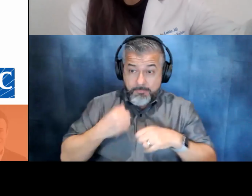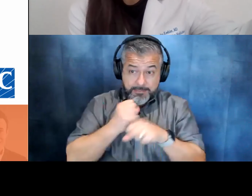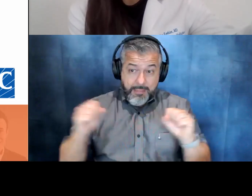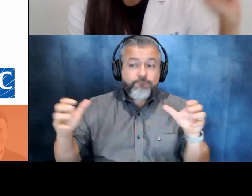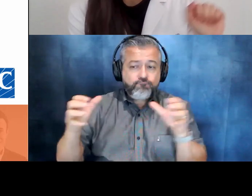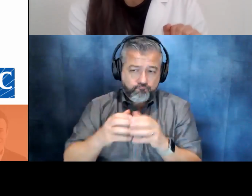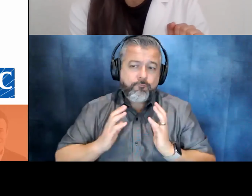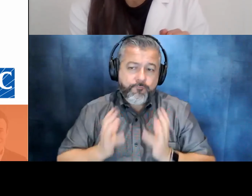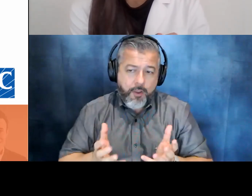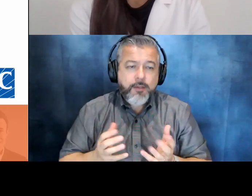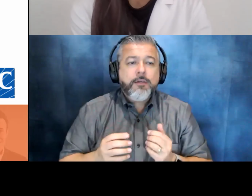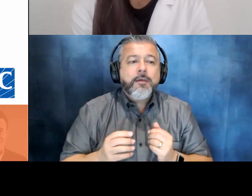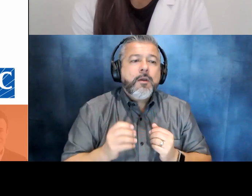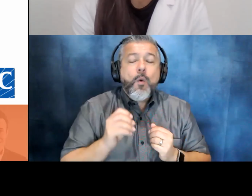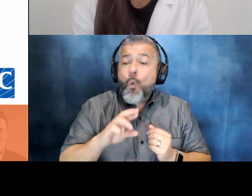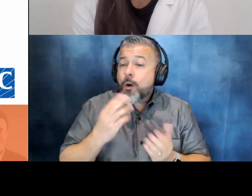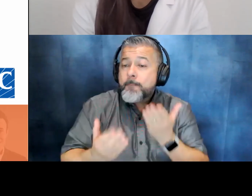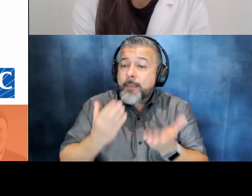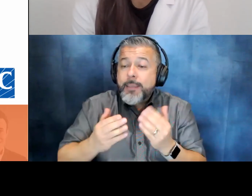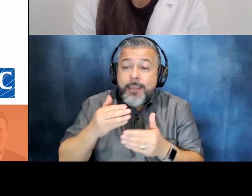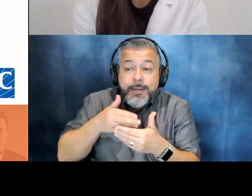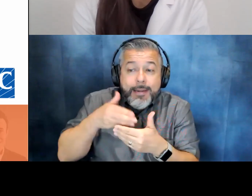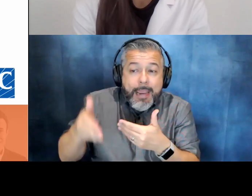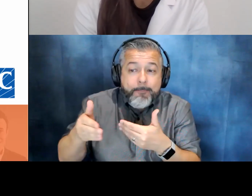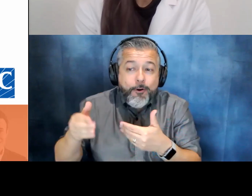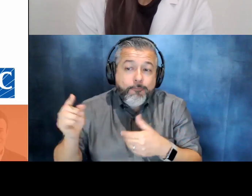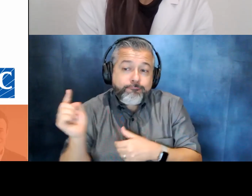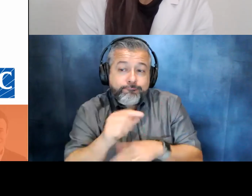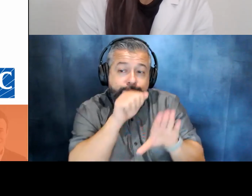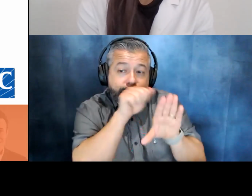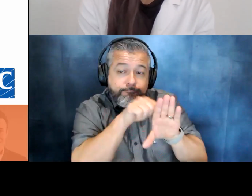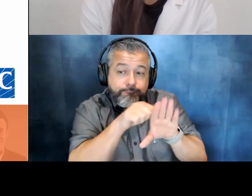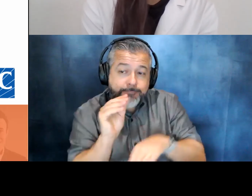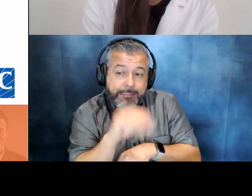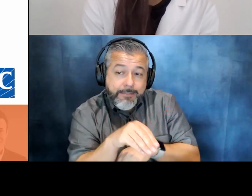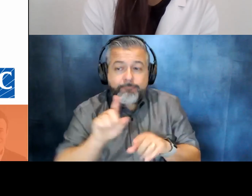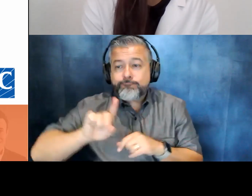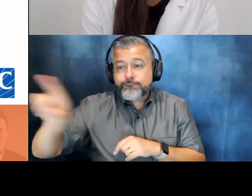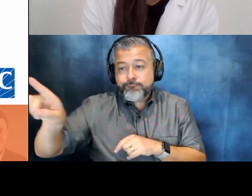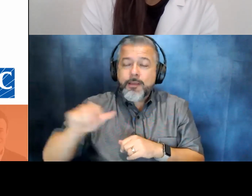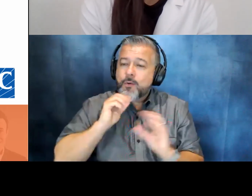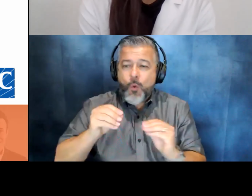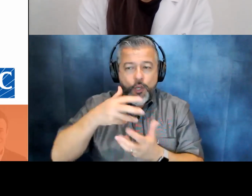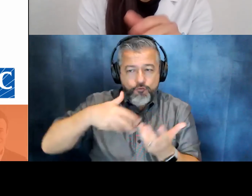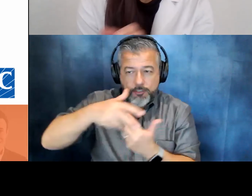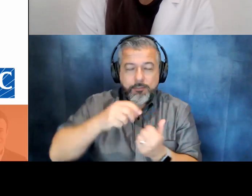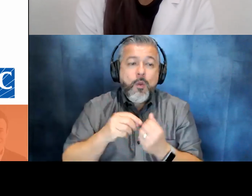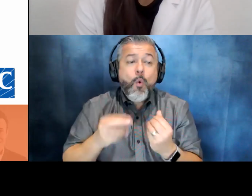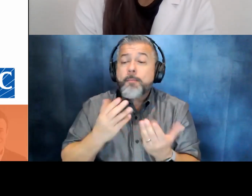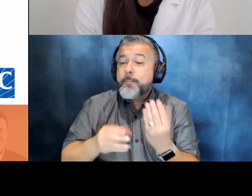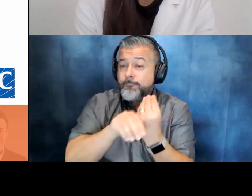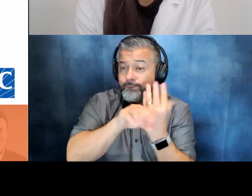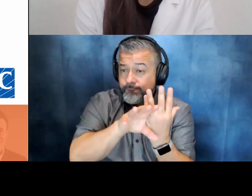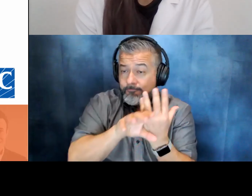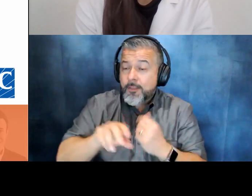doorstep and running away so that you don't interact. Having a virtual dinner, so setting up your laptop